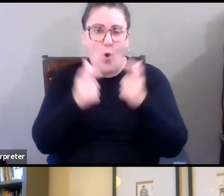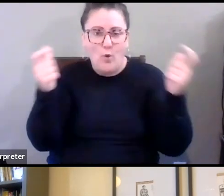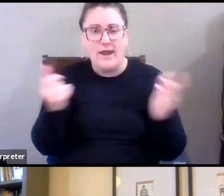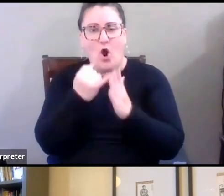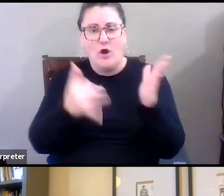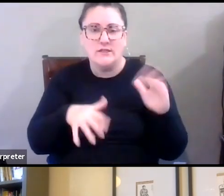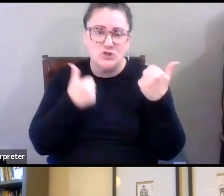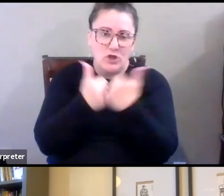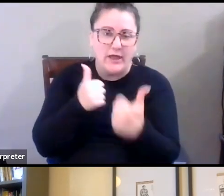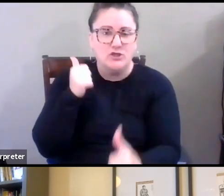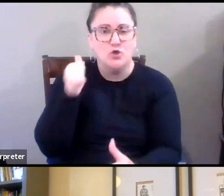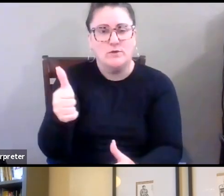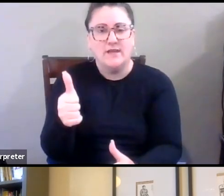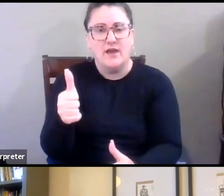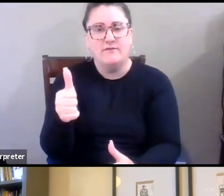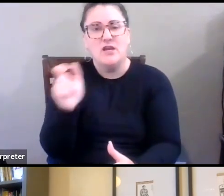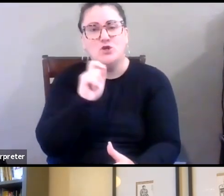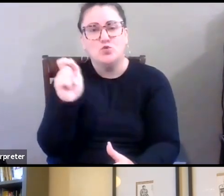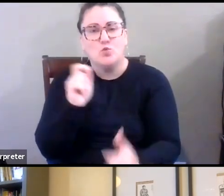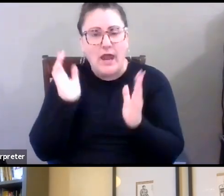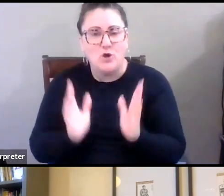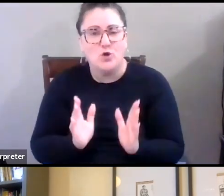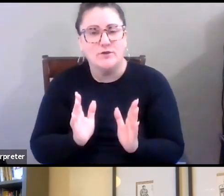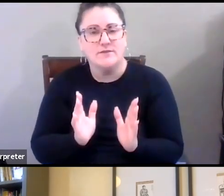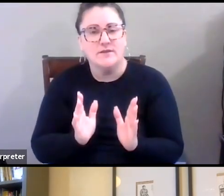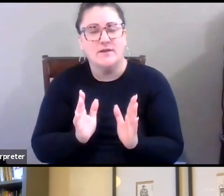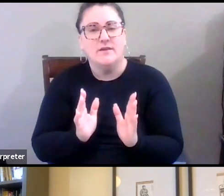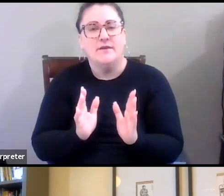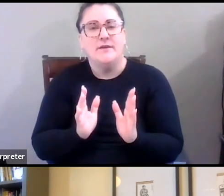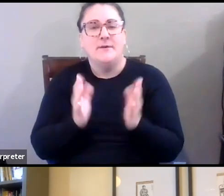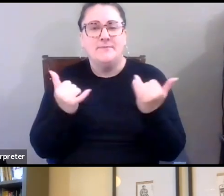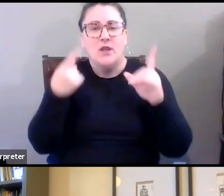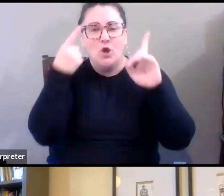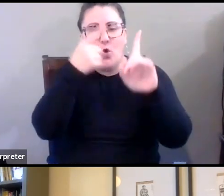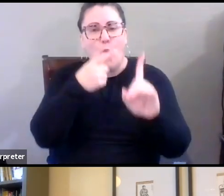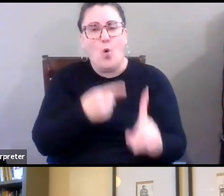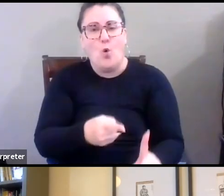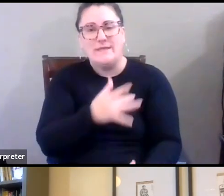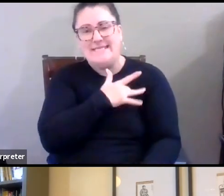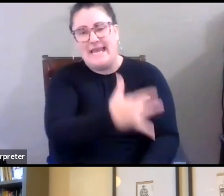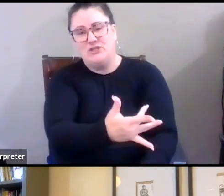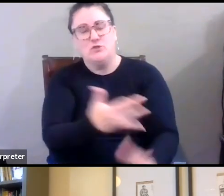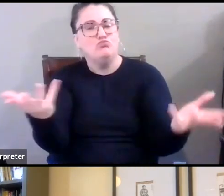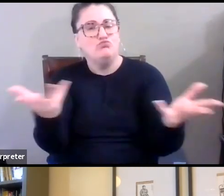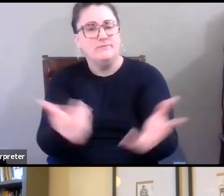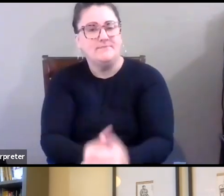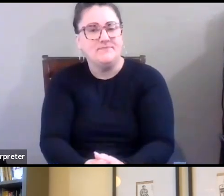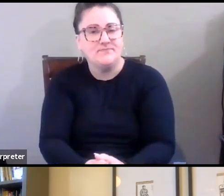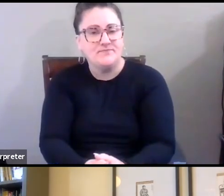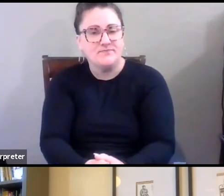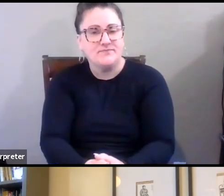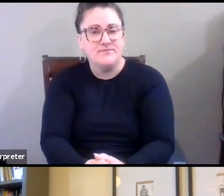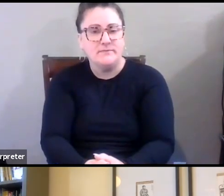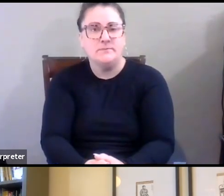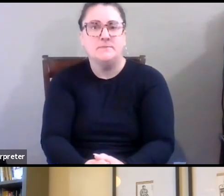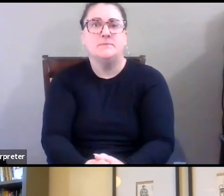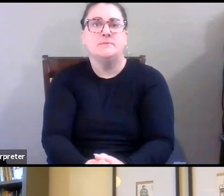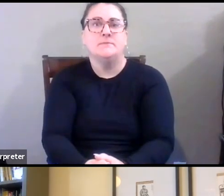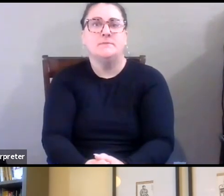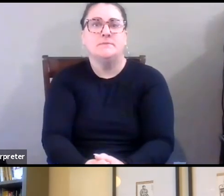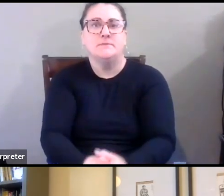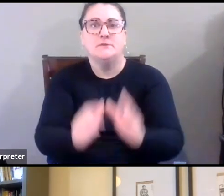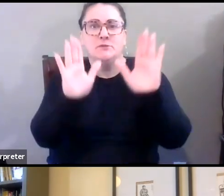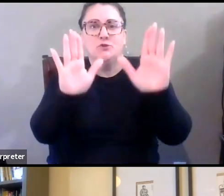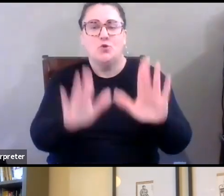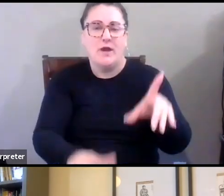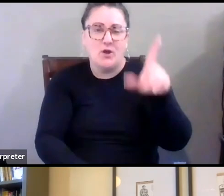challenging yourselves as writers? What are your current goals or intentions? Mm. Great. Yeah. Great question. Great